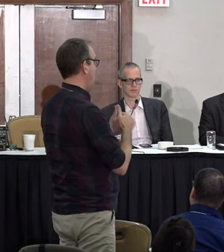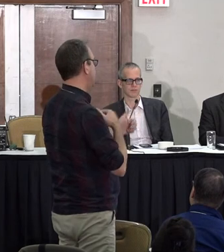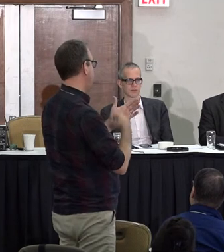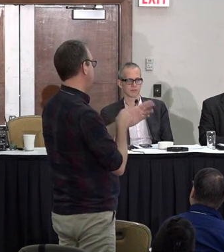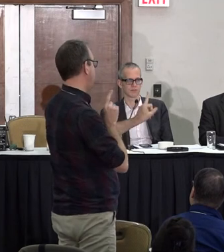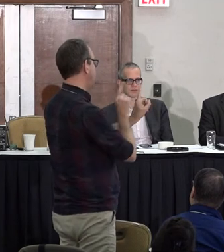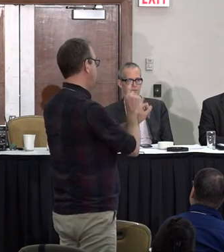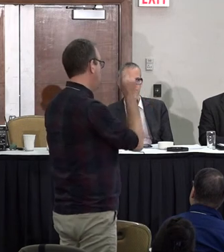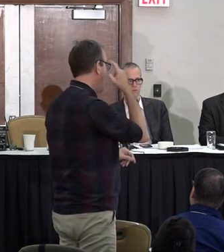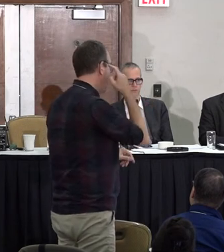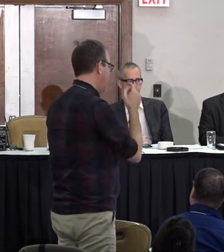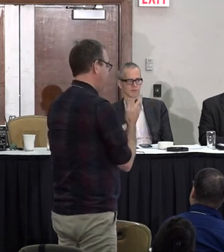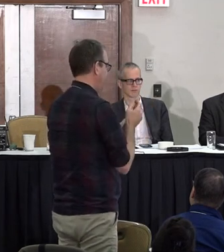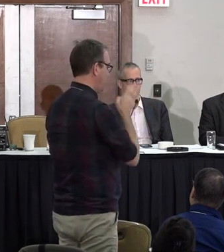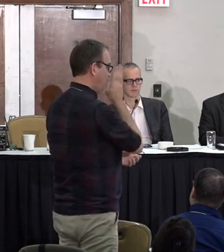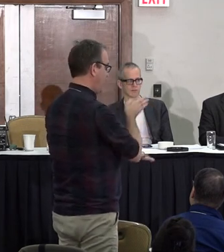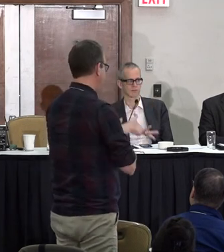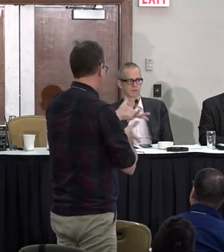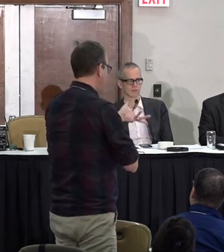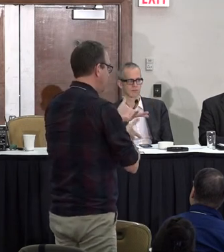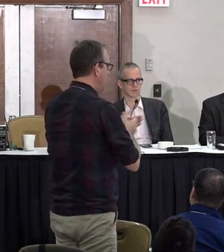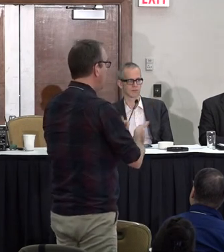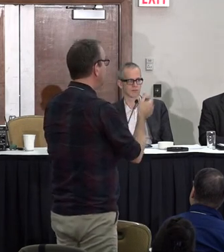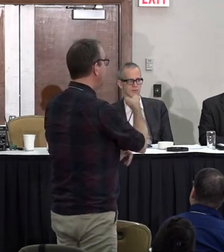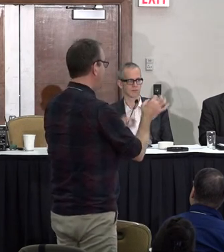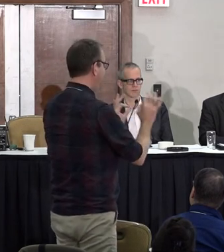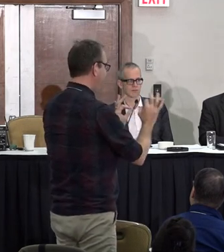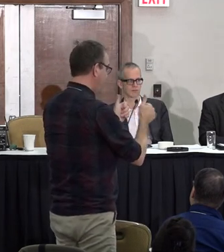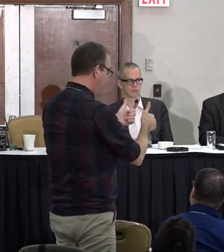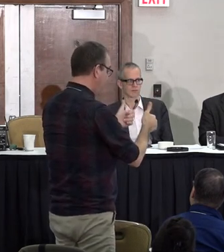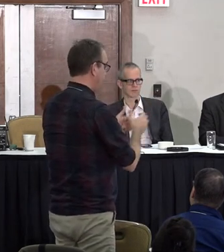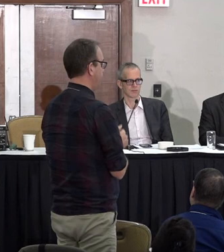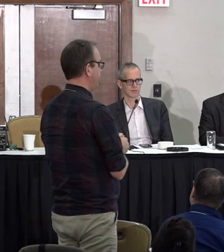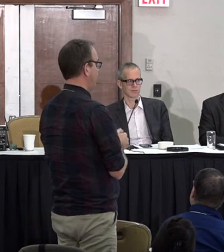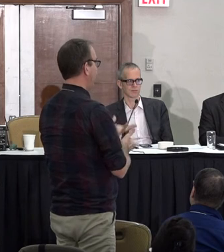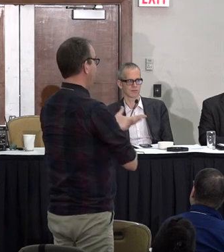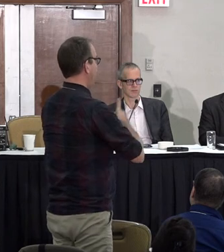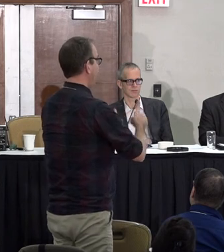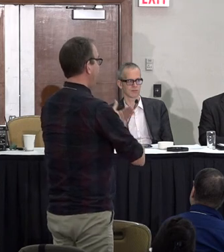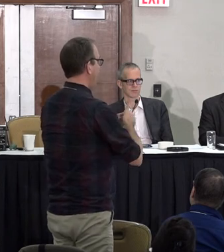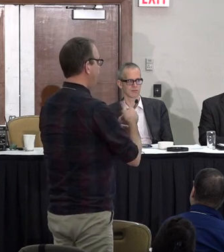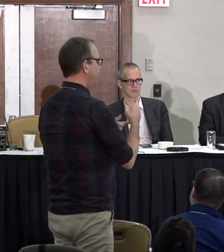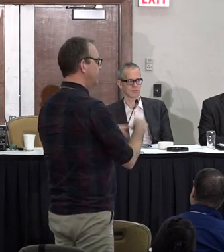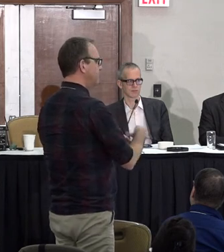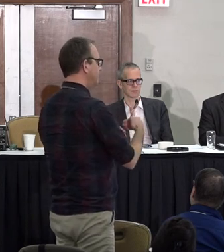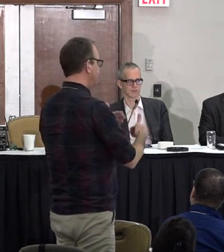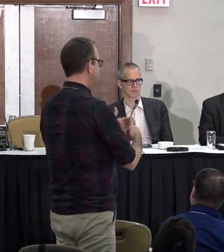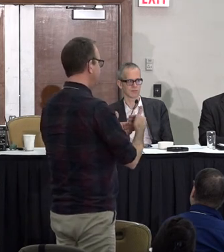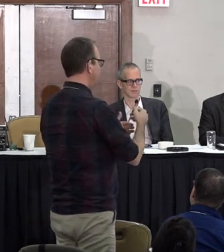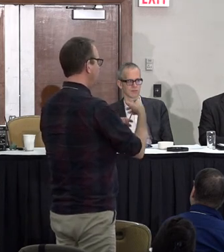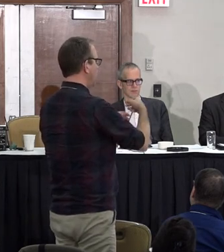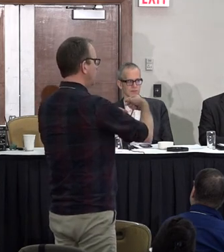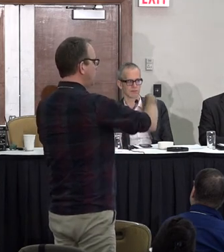seeing that there is an untapped group of employers with the disability community, and I think that is really wonderful that you're